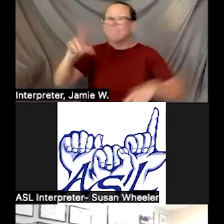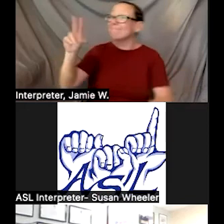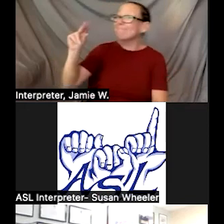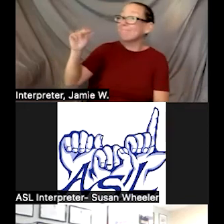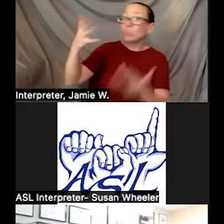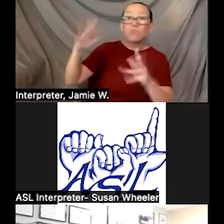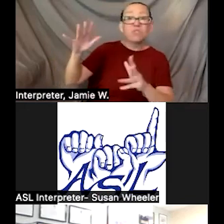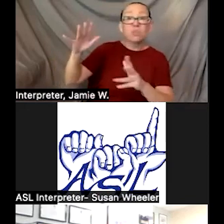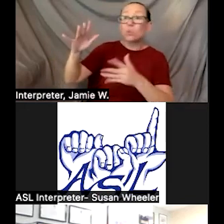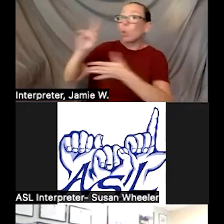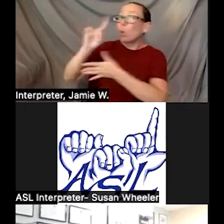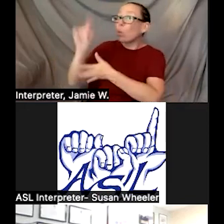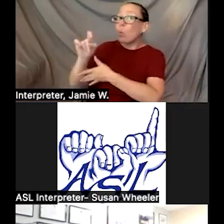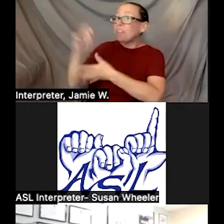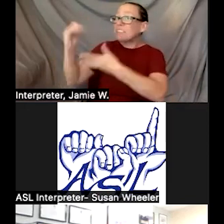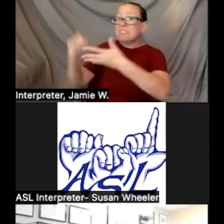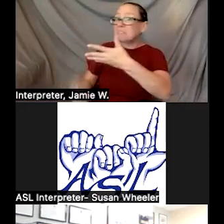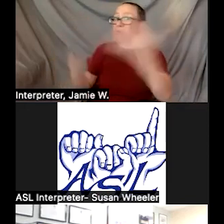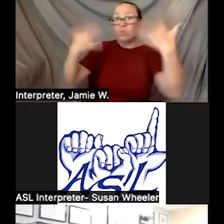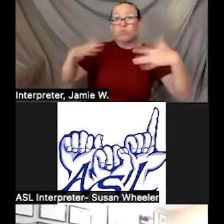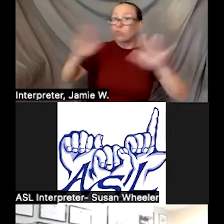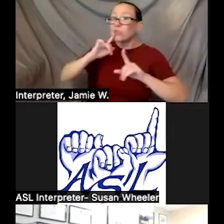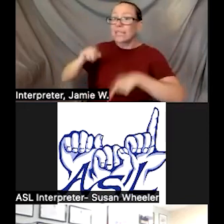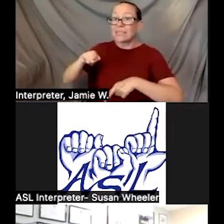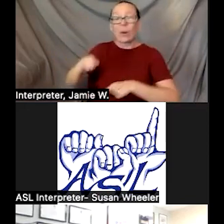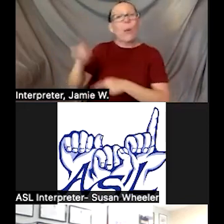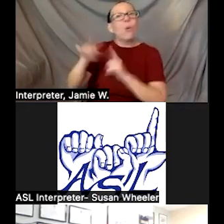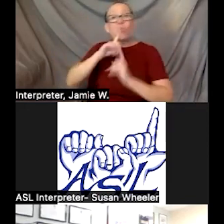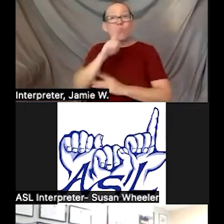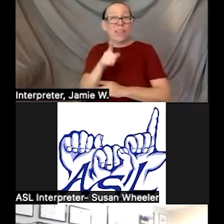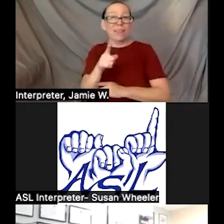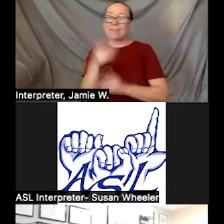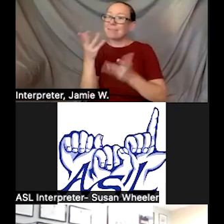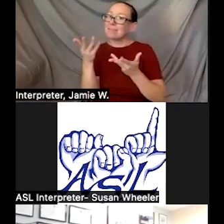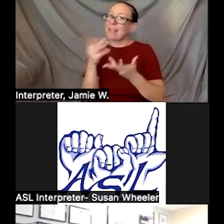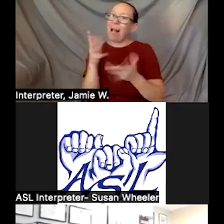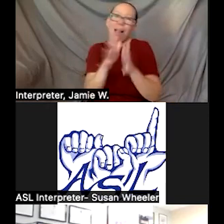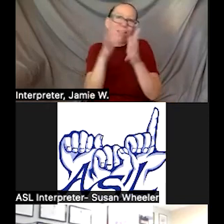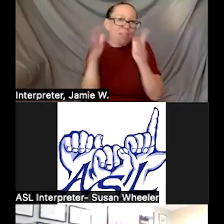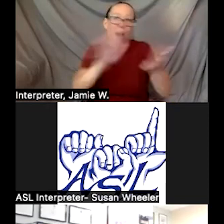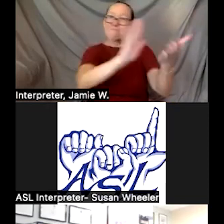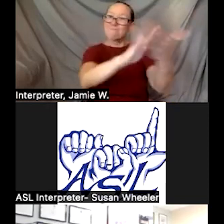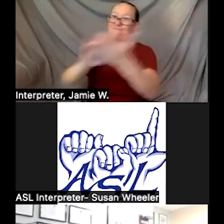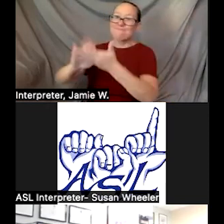covered them all. Mostly just a great deal of appreciation for sharing these amazing resources.